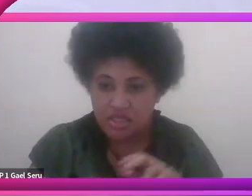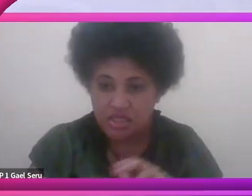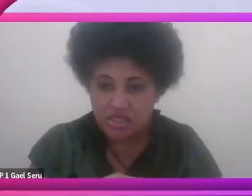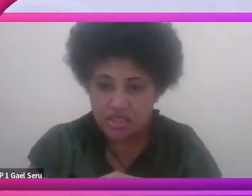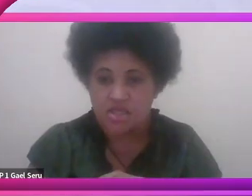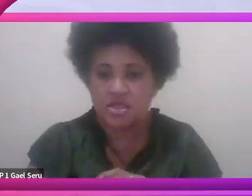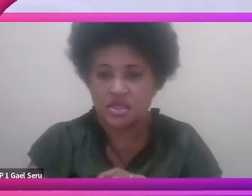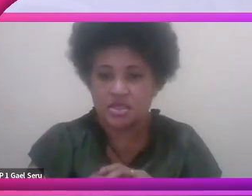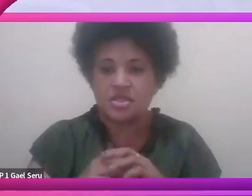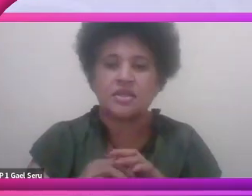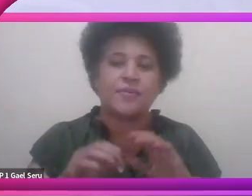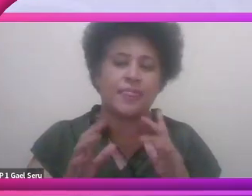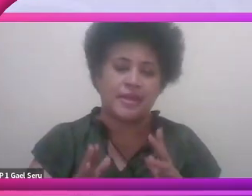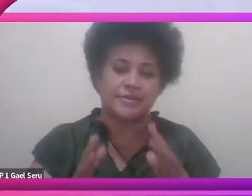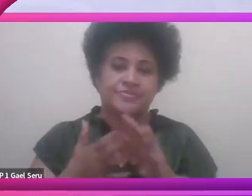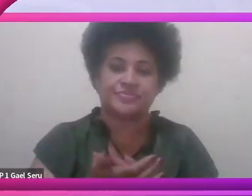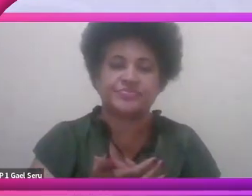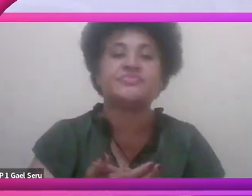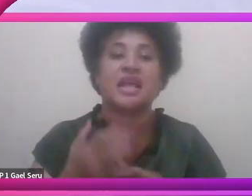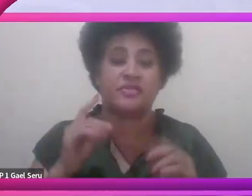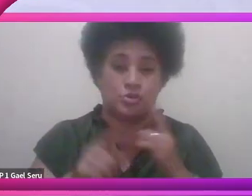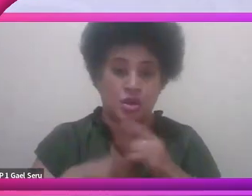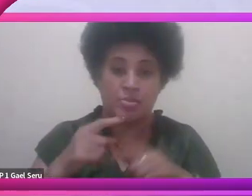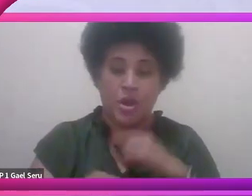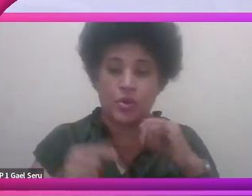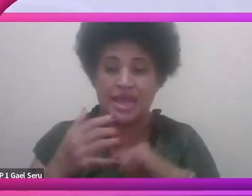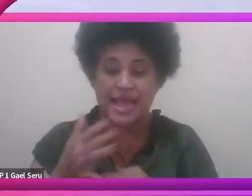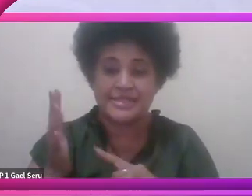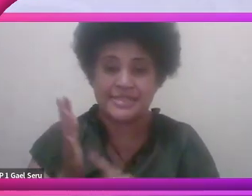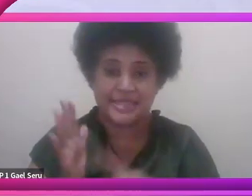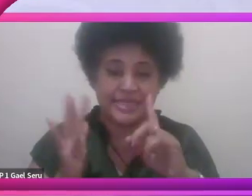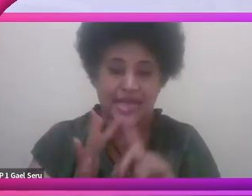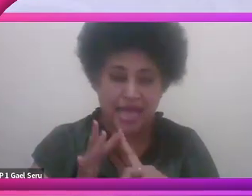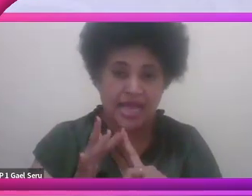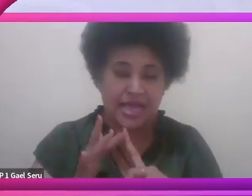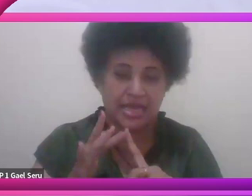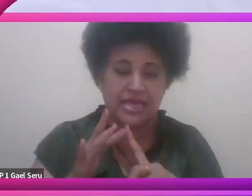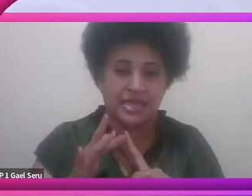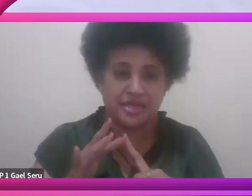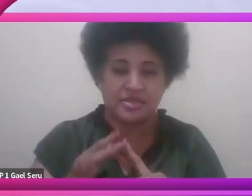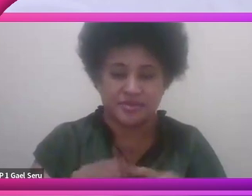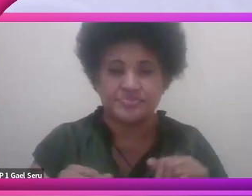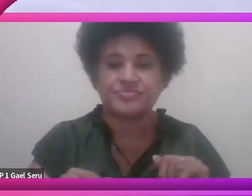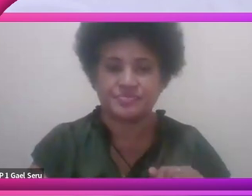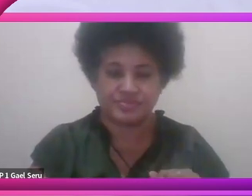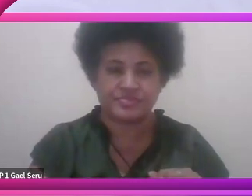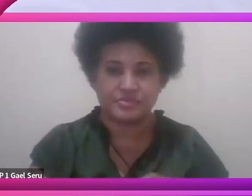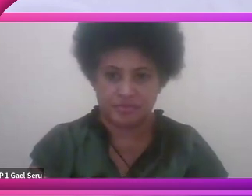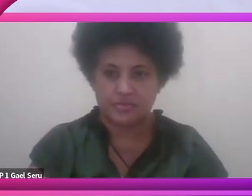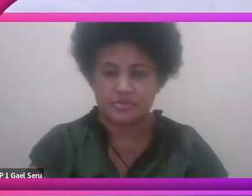talk about that region. But if we talk about STI, they have been there many years ago before we distribute the